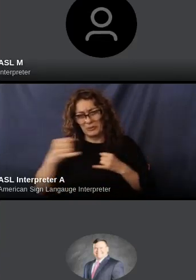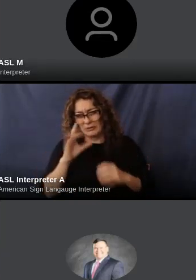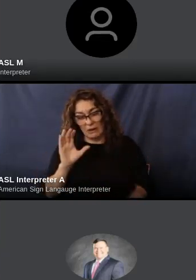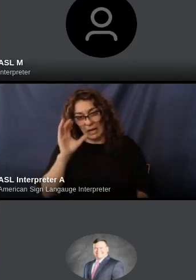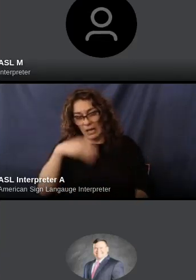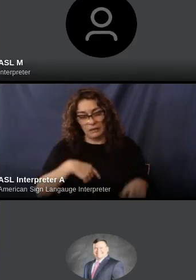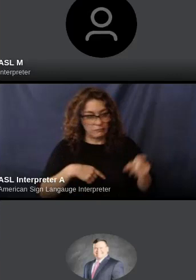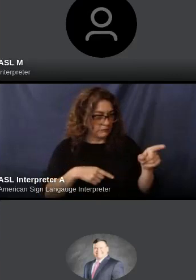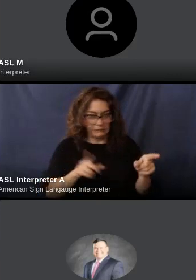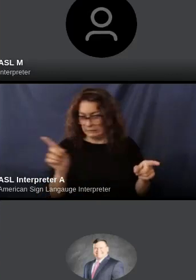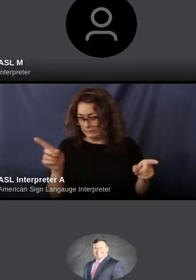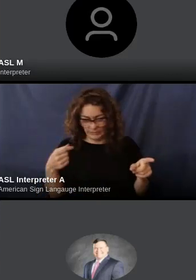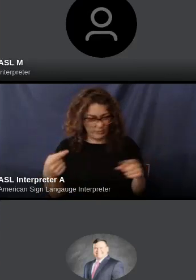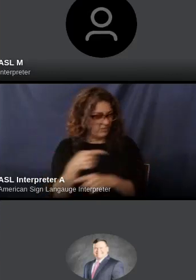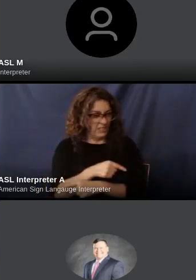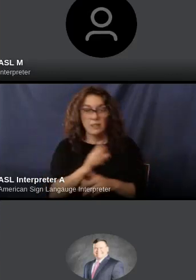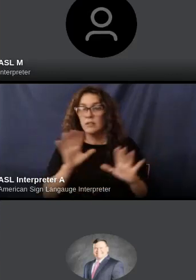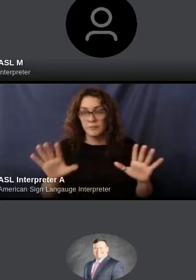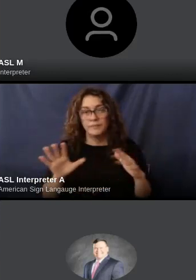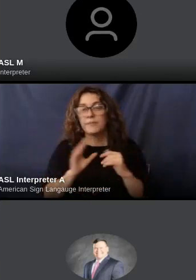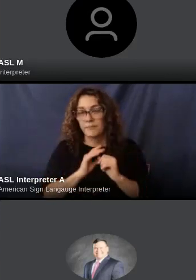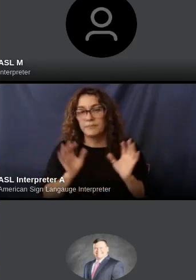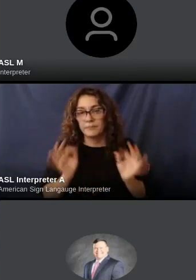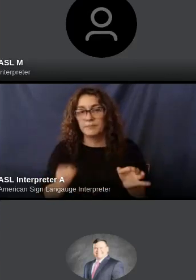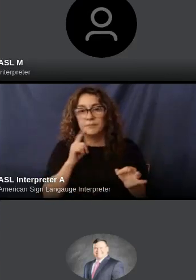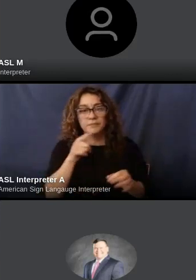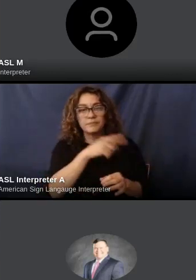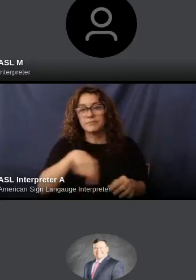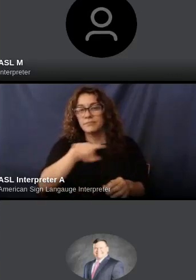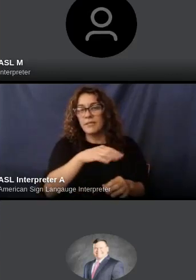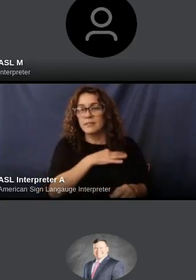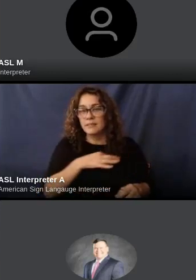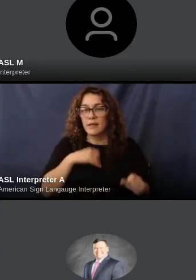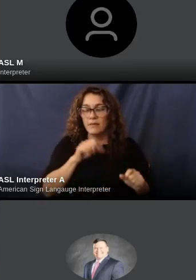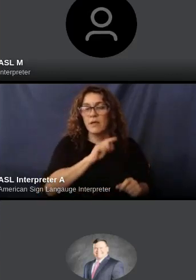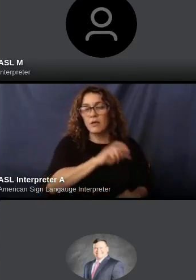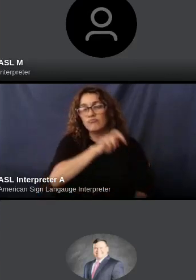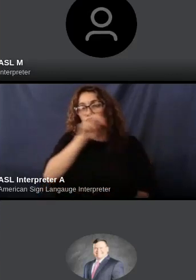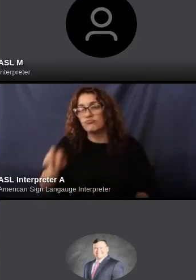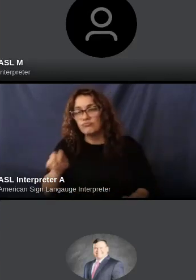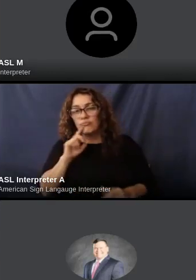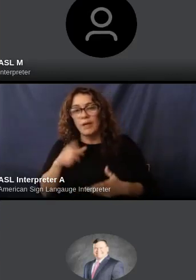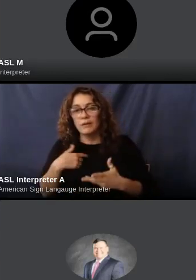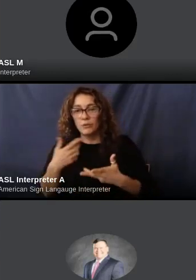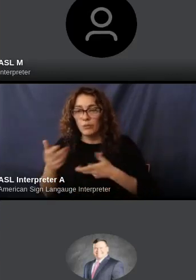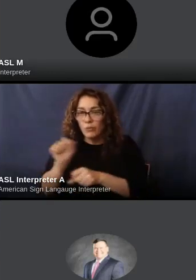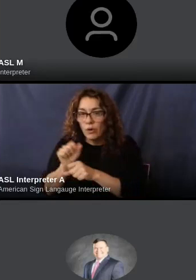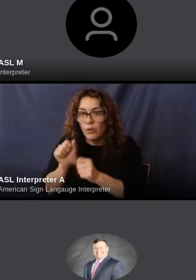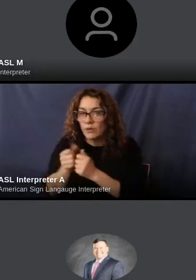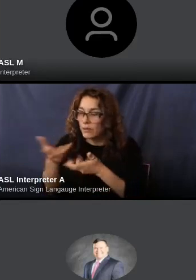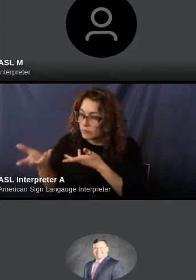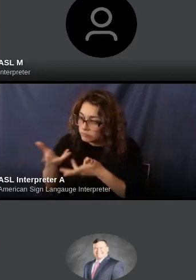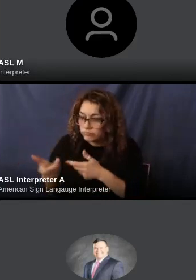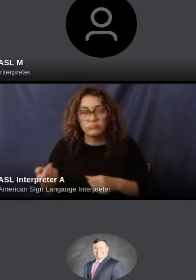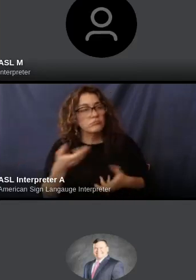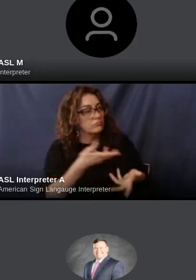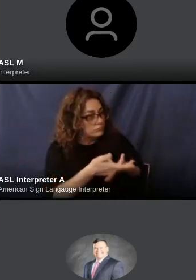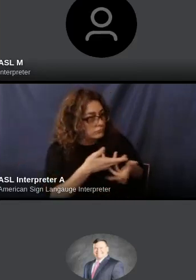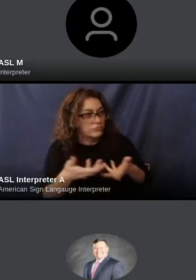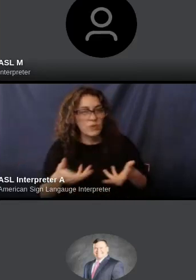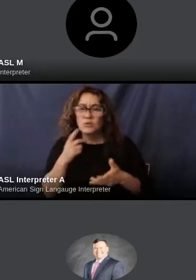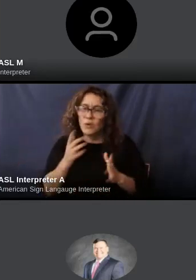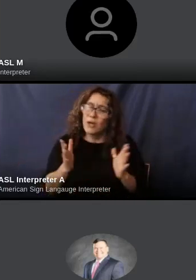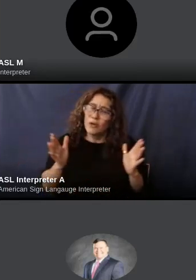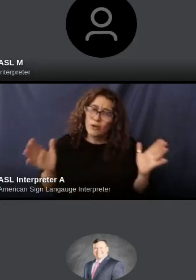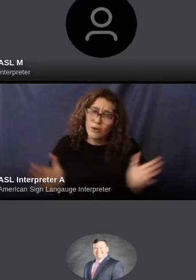by all means, you are able to utilize other ESCs. I would encourage, healthy relationships and